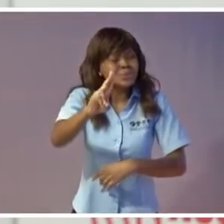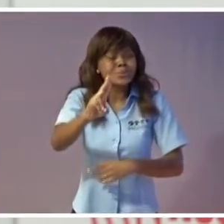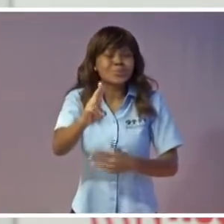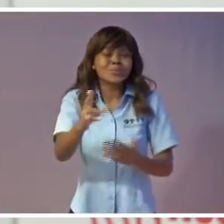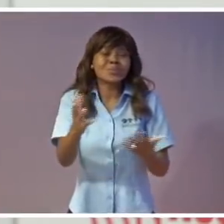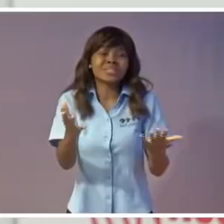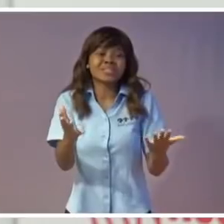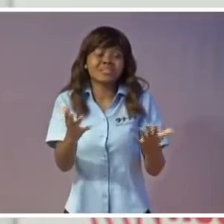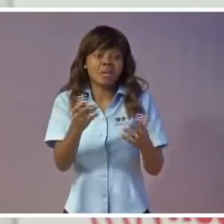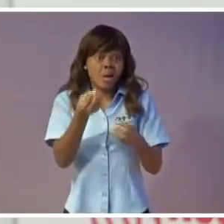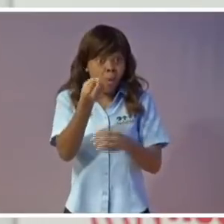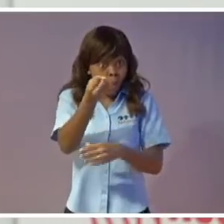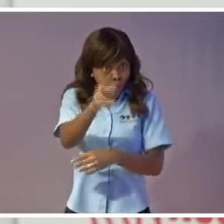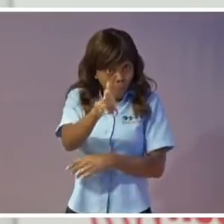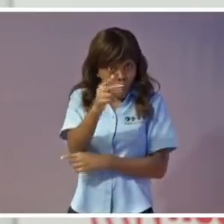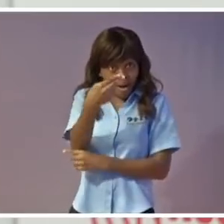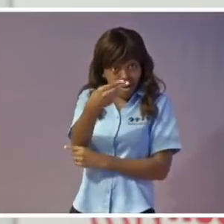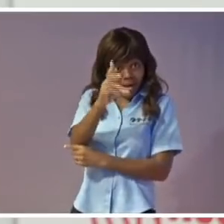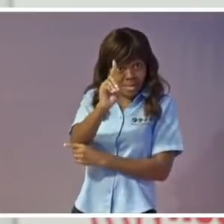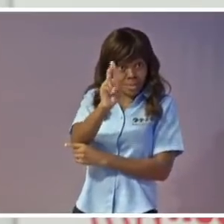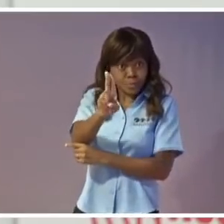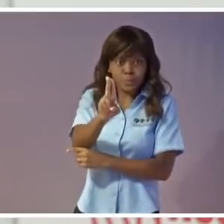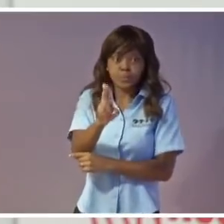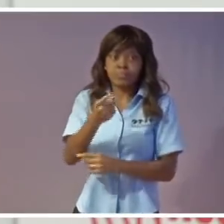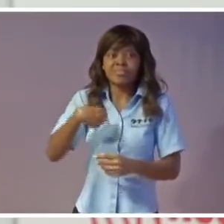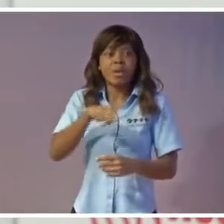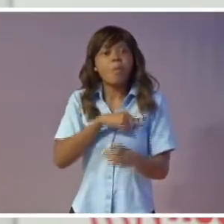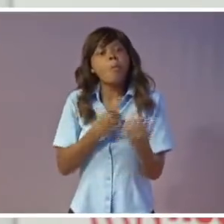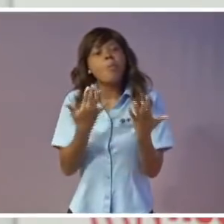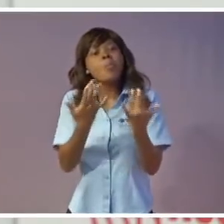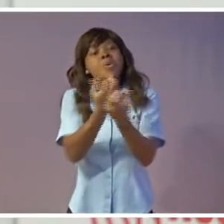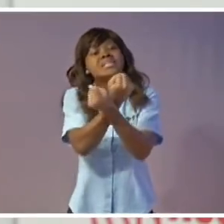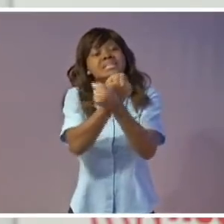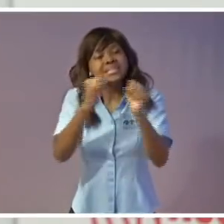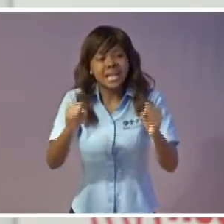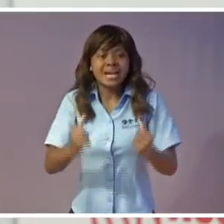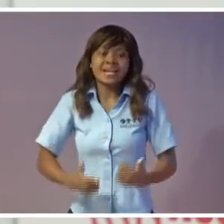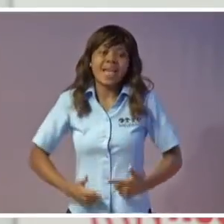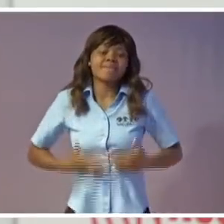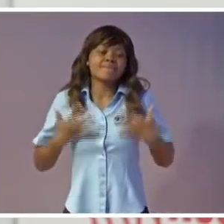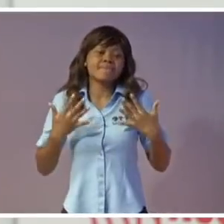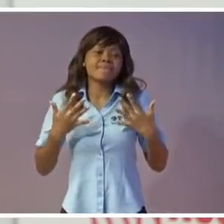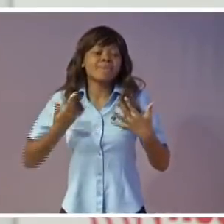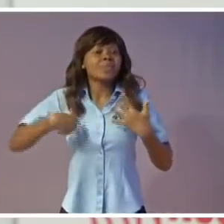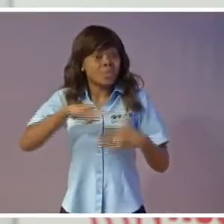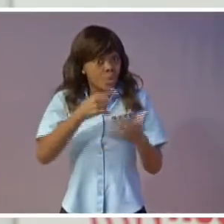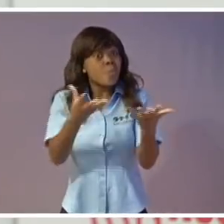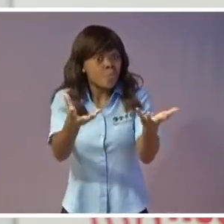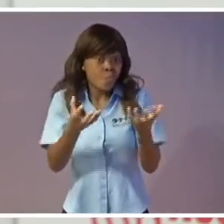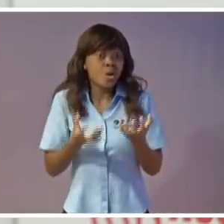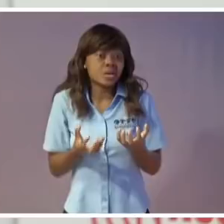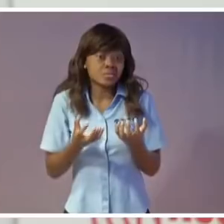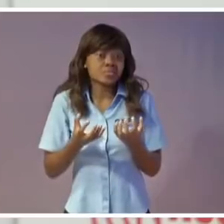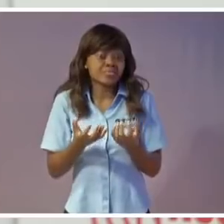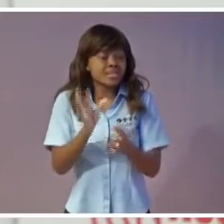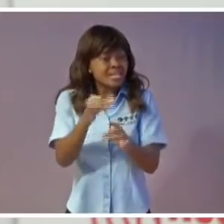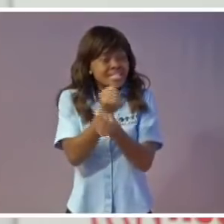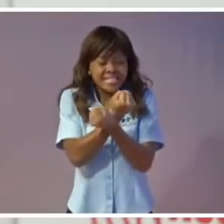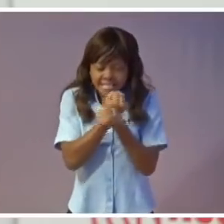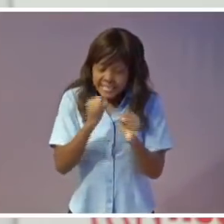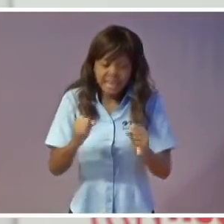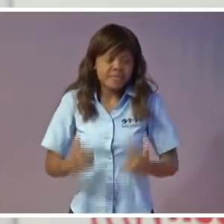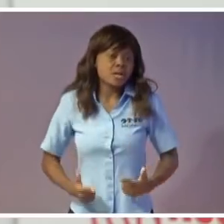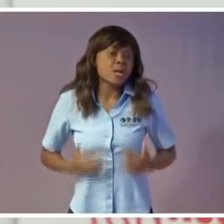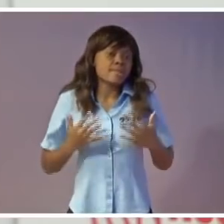our team. And we want to give each and every one of you the best chance. If we continue